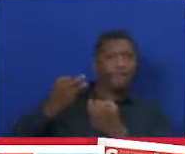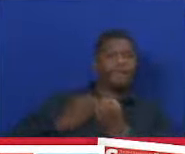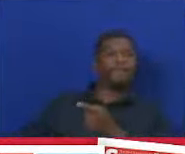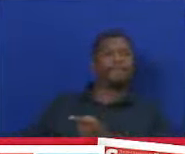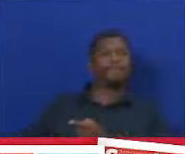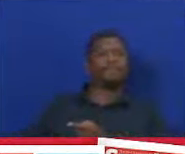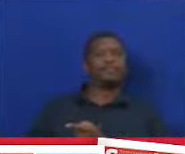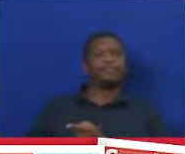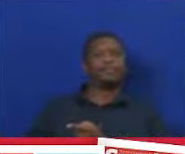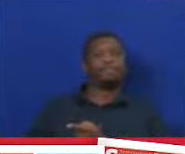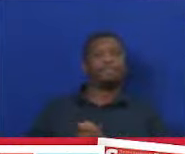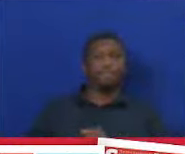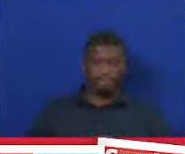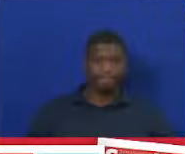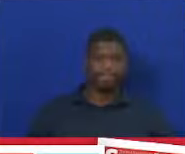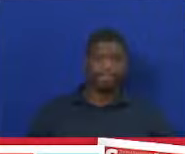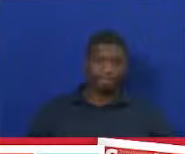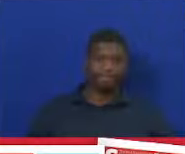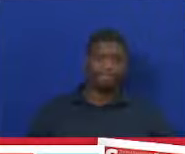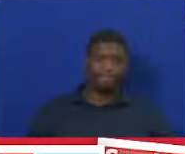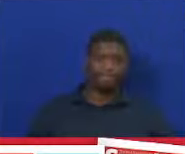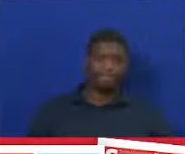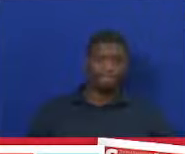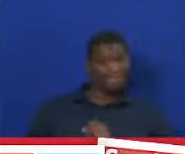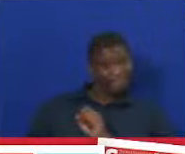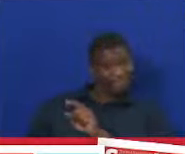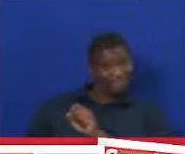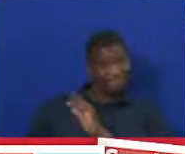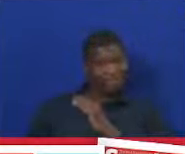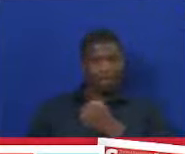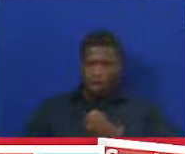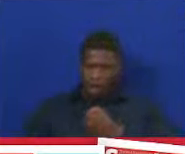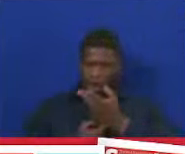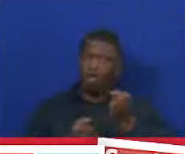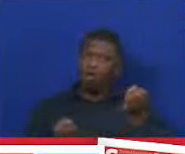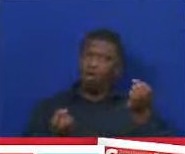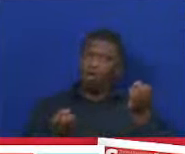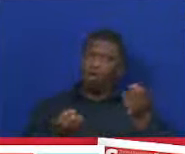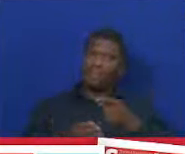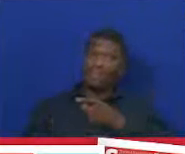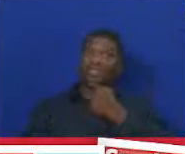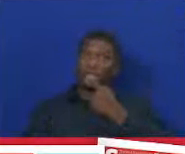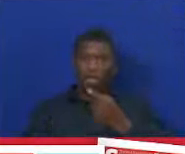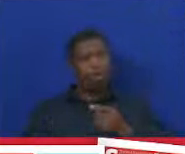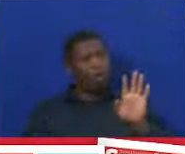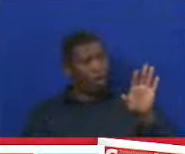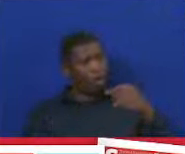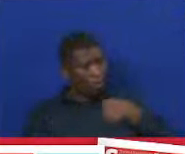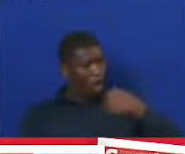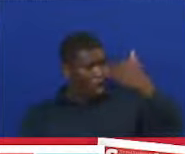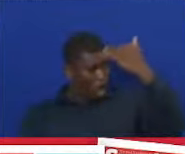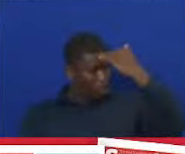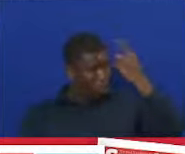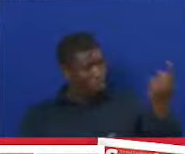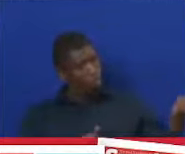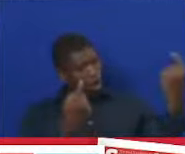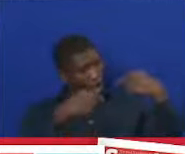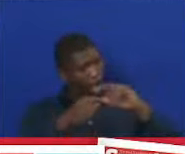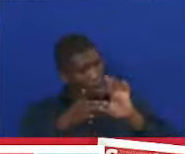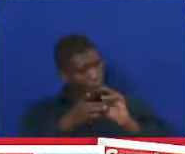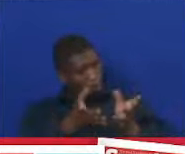knew the reason for us to be at his premises and that we were there